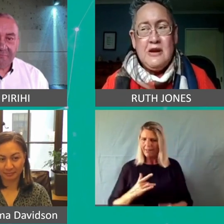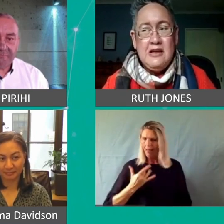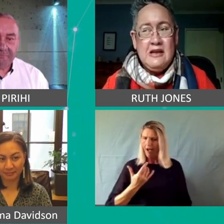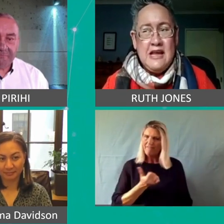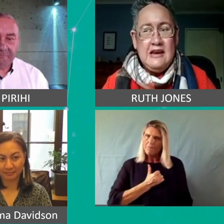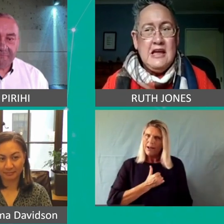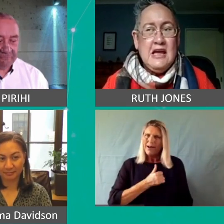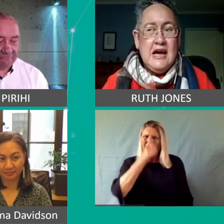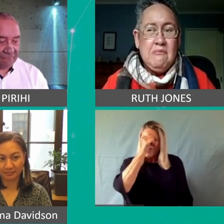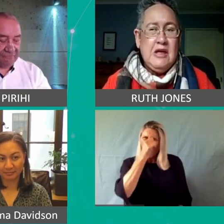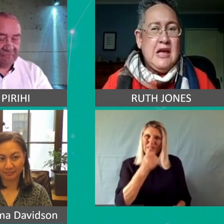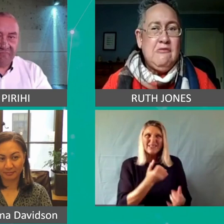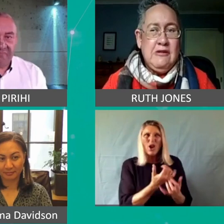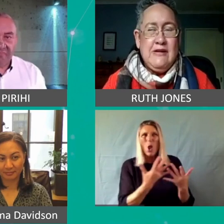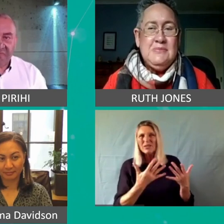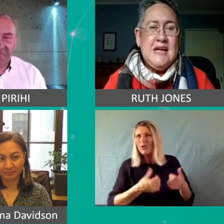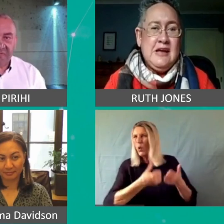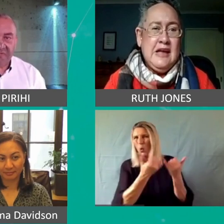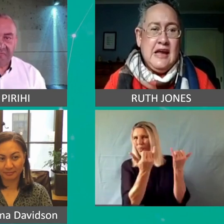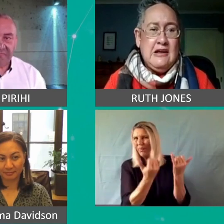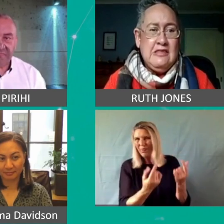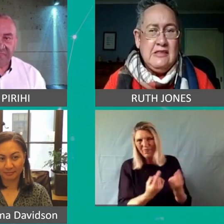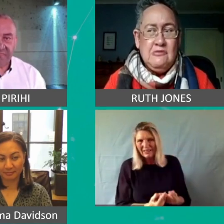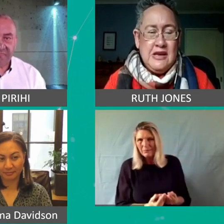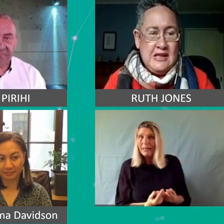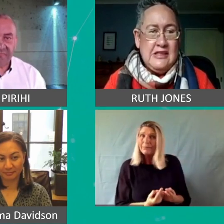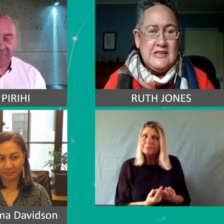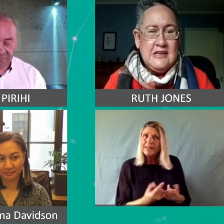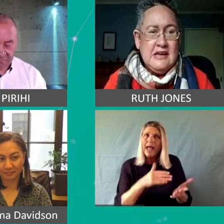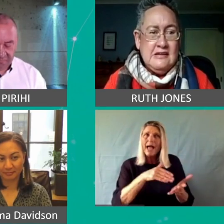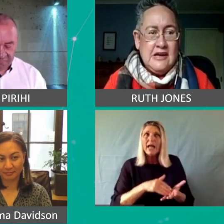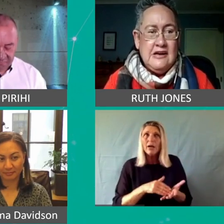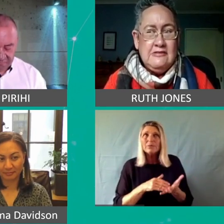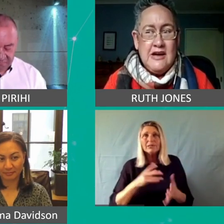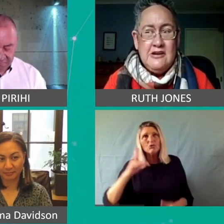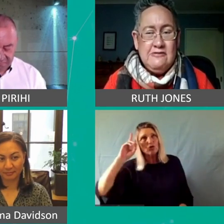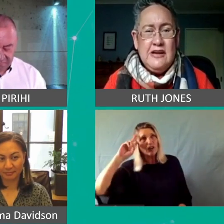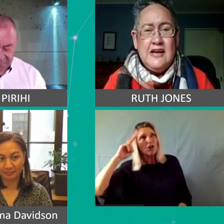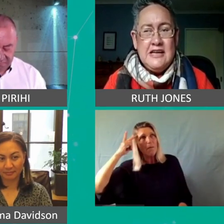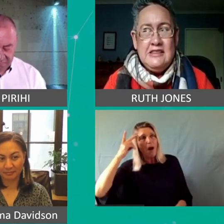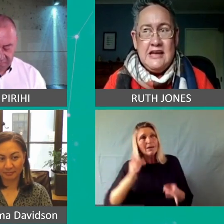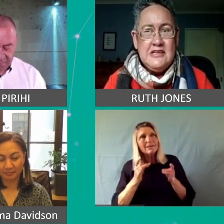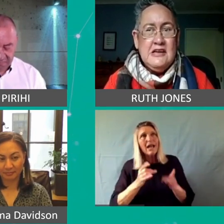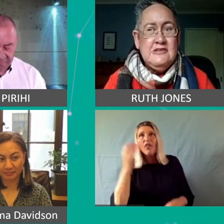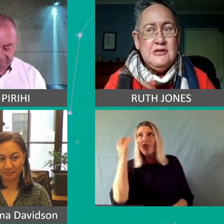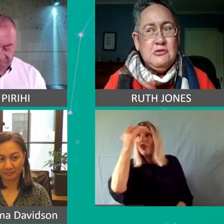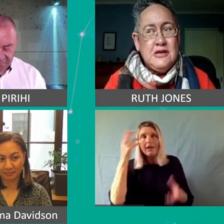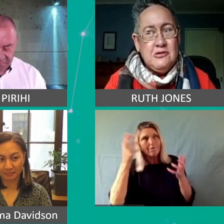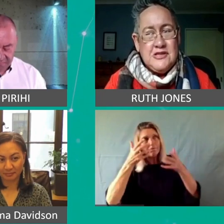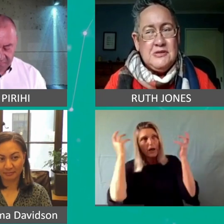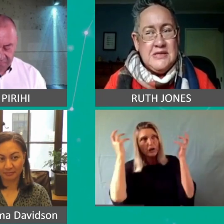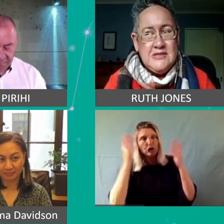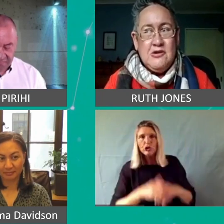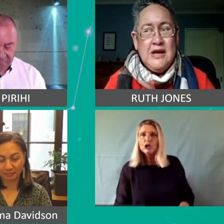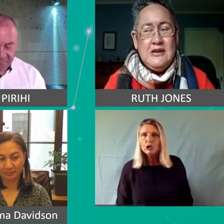stuff, but I think that it reframes our thinking, and I think that we need that. Tangata whānau whaikaha need that in